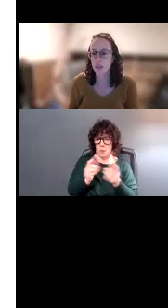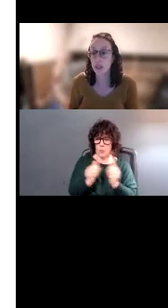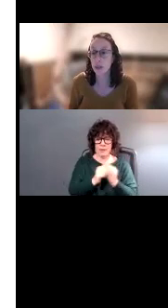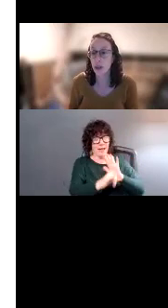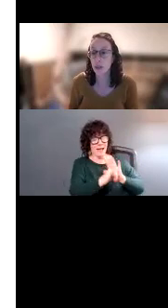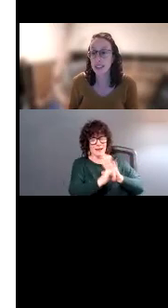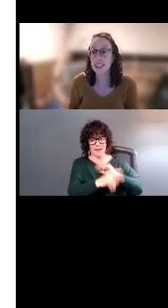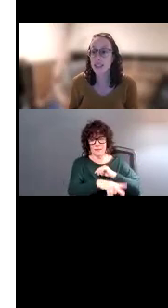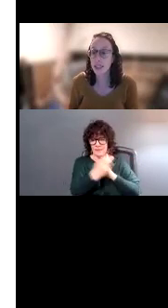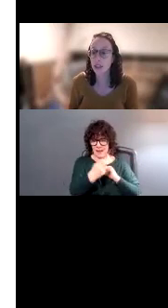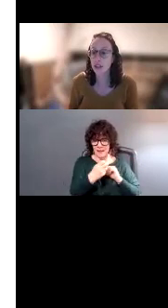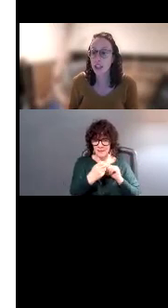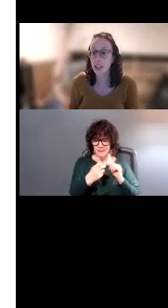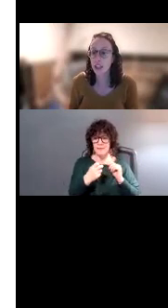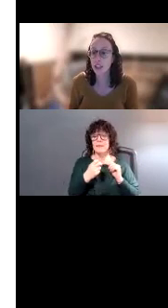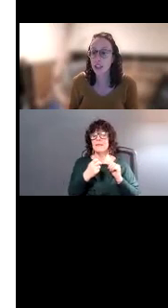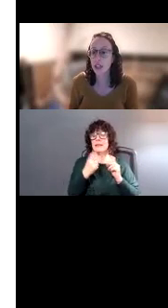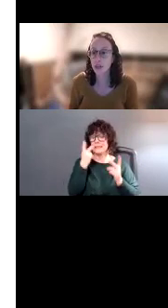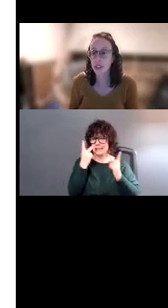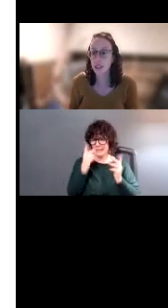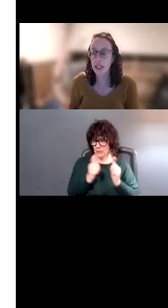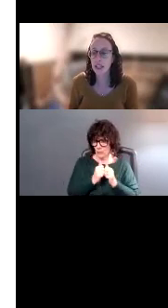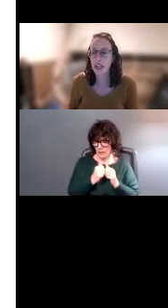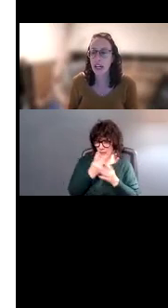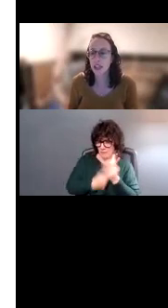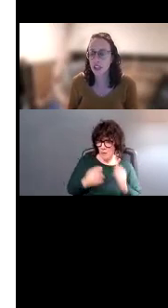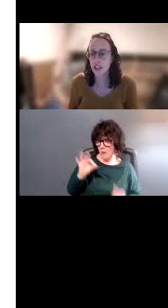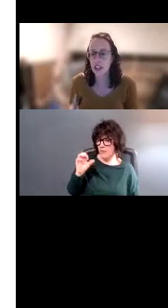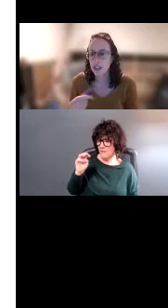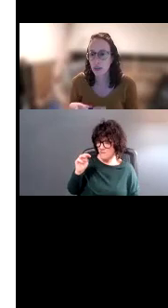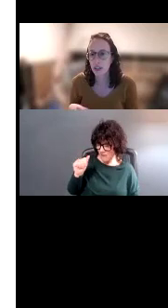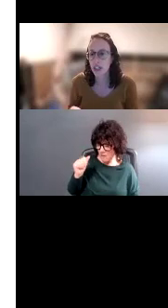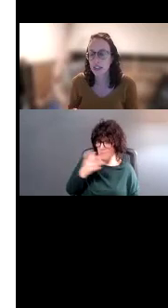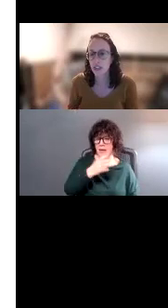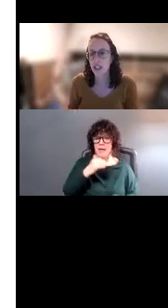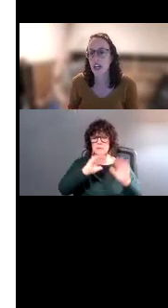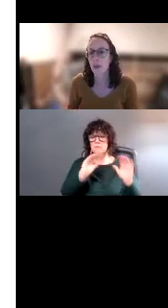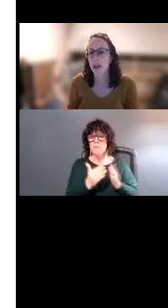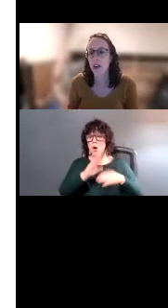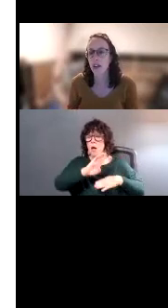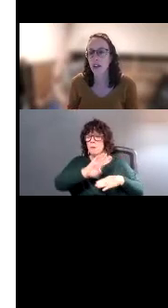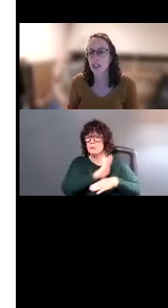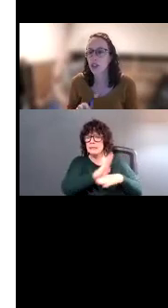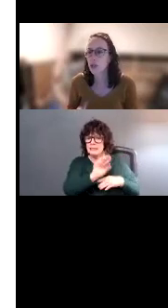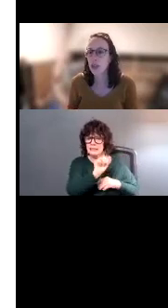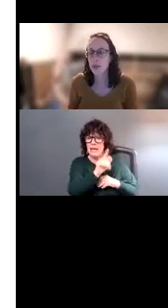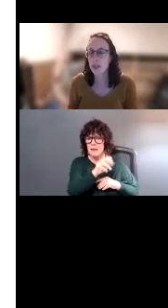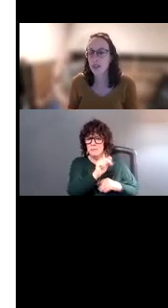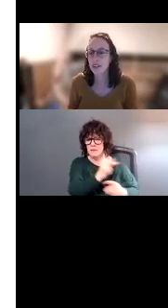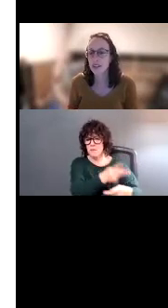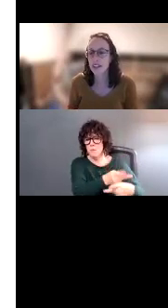also Small Business Administration loans. I just heard a story yesterday where